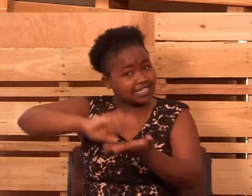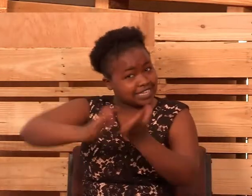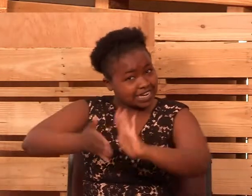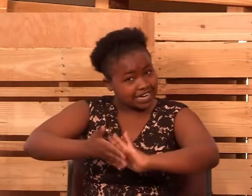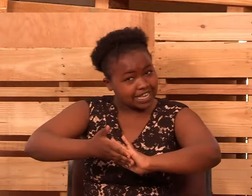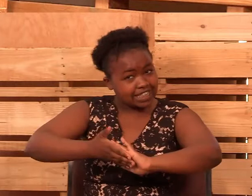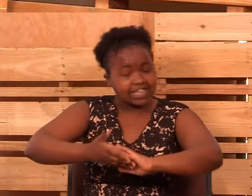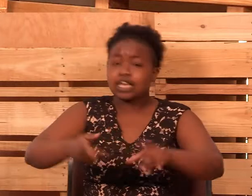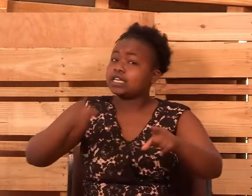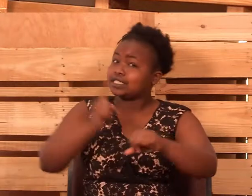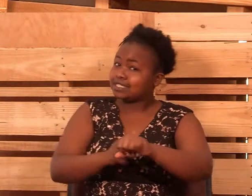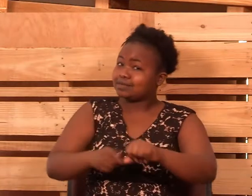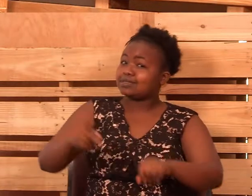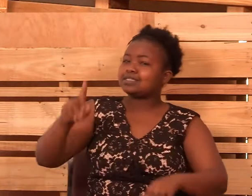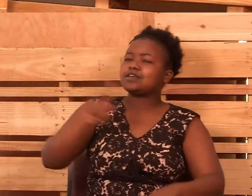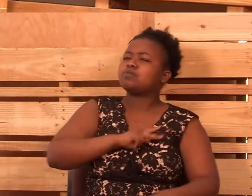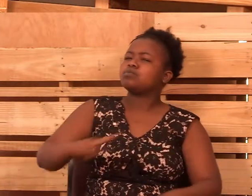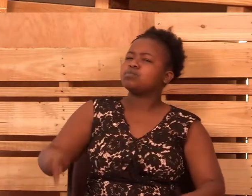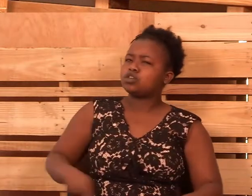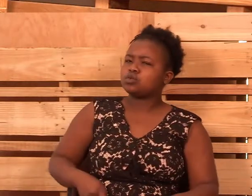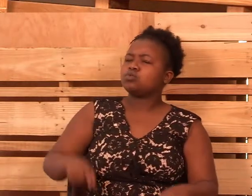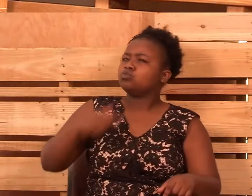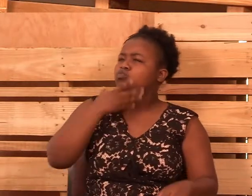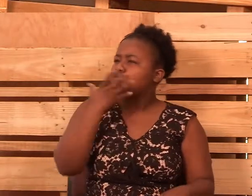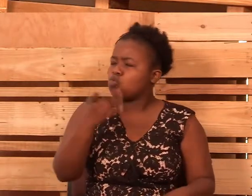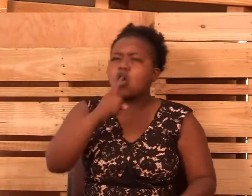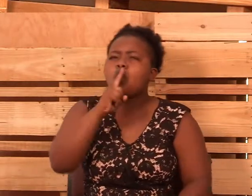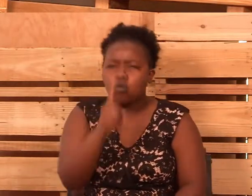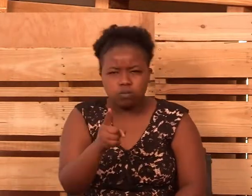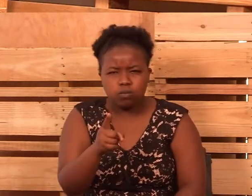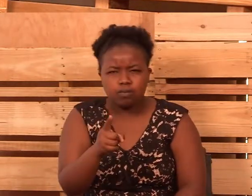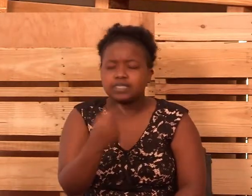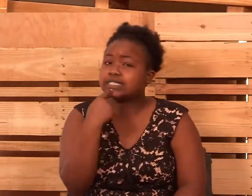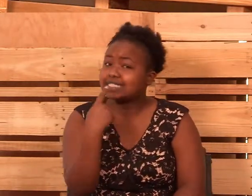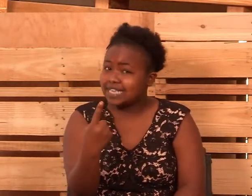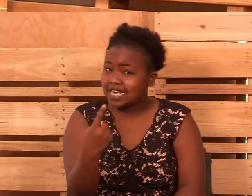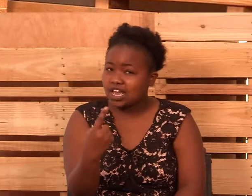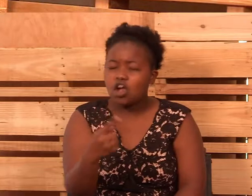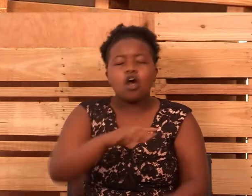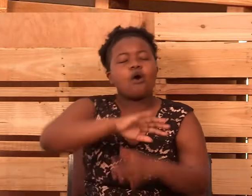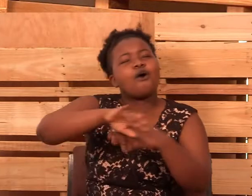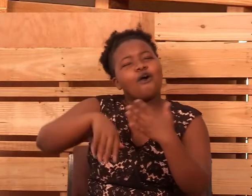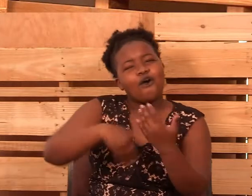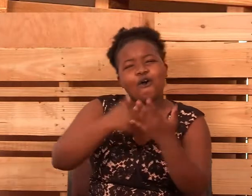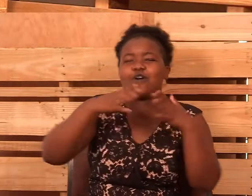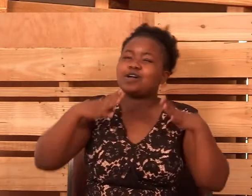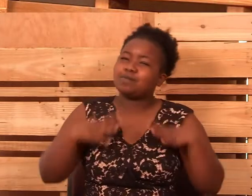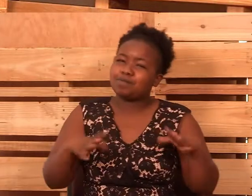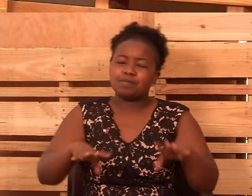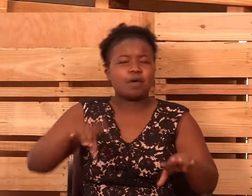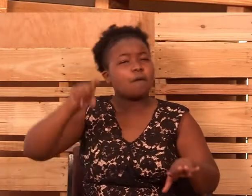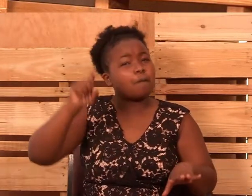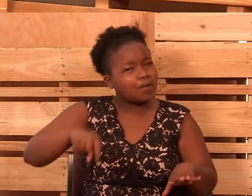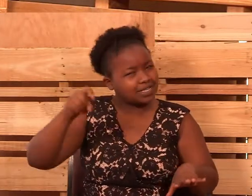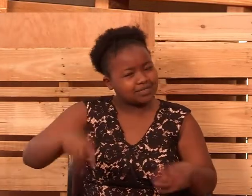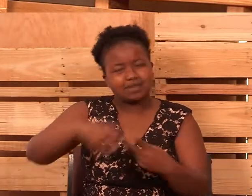the king at that time made an order and said, all people have to